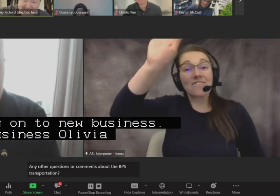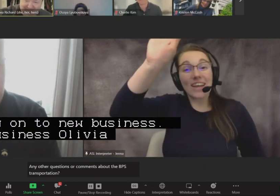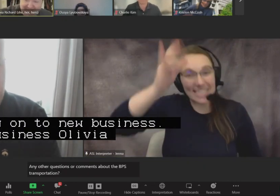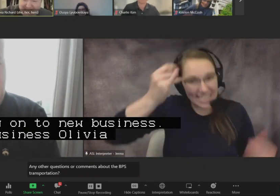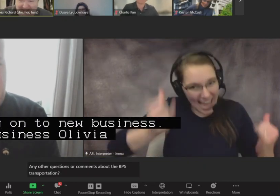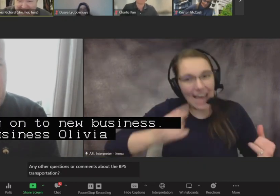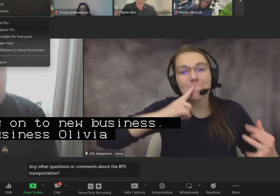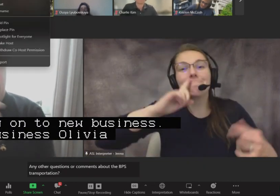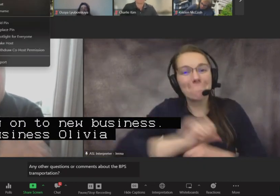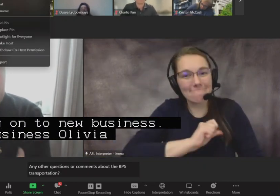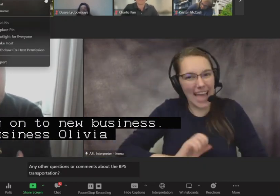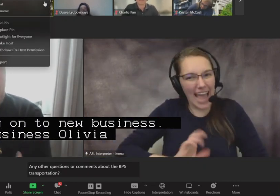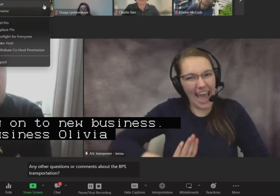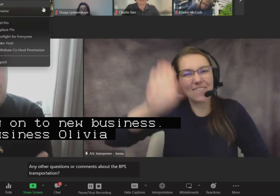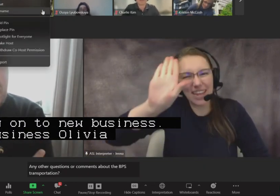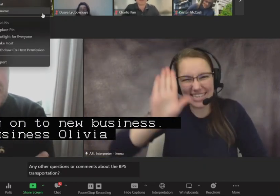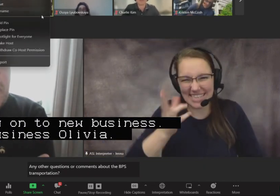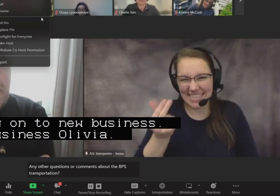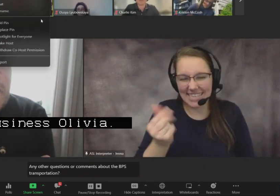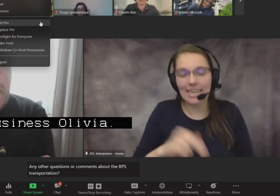time.